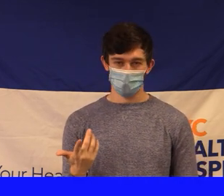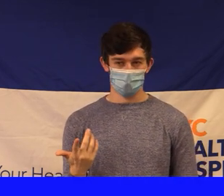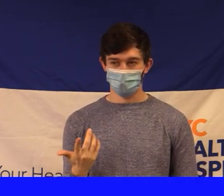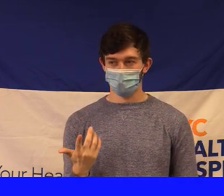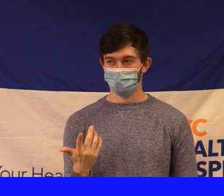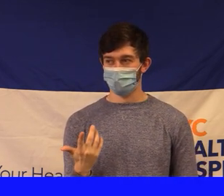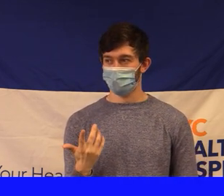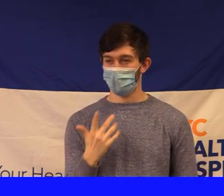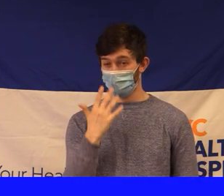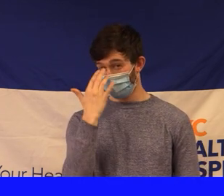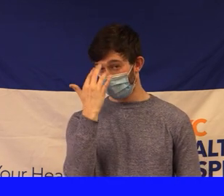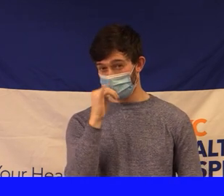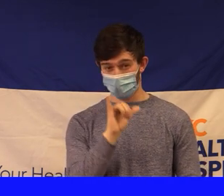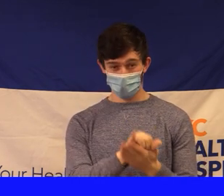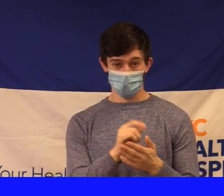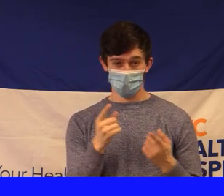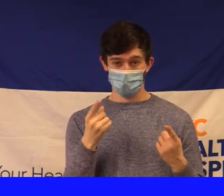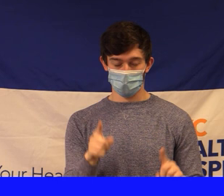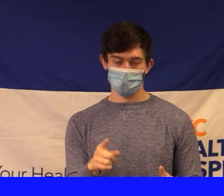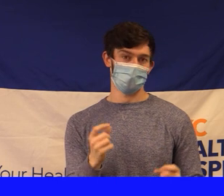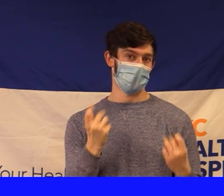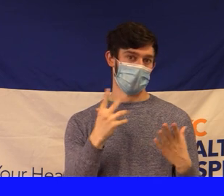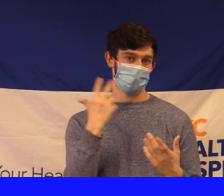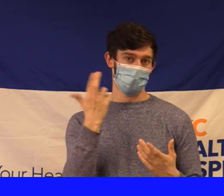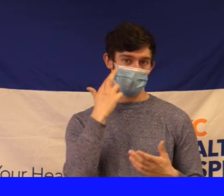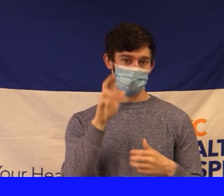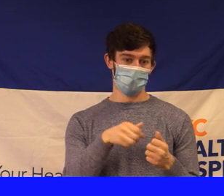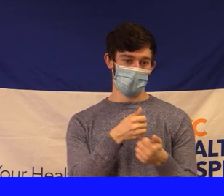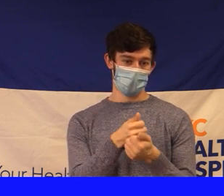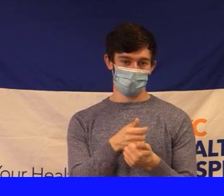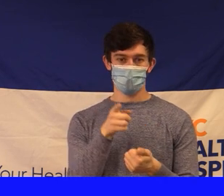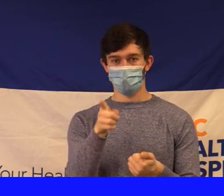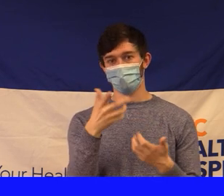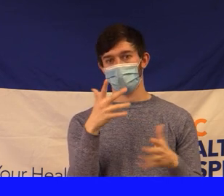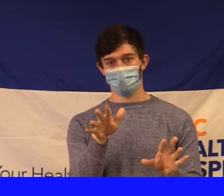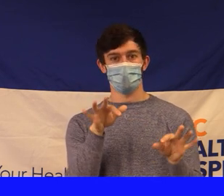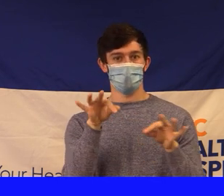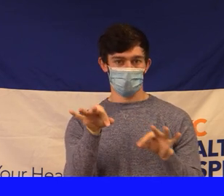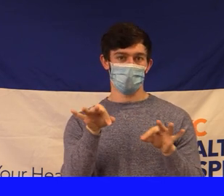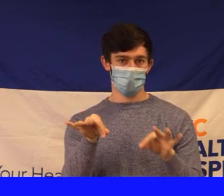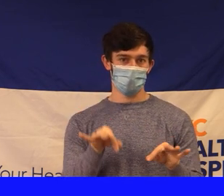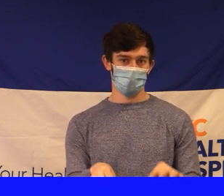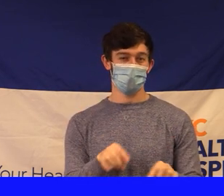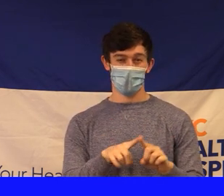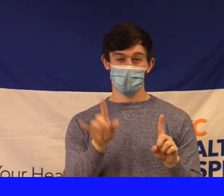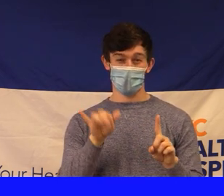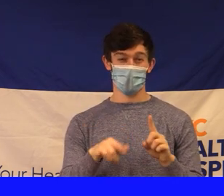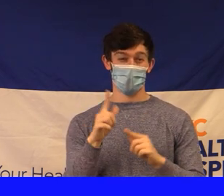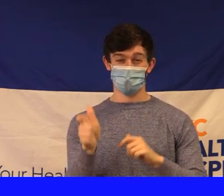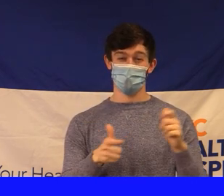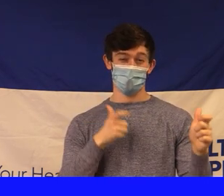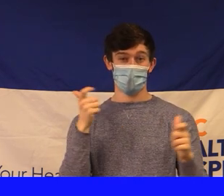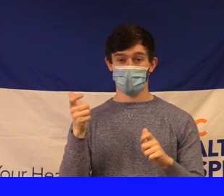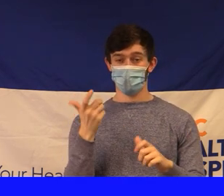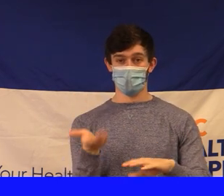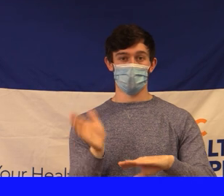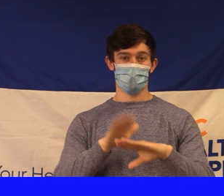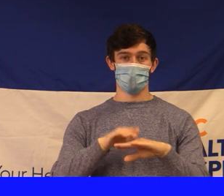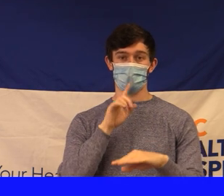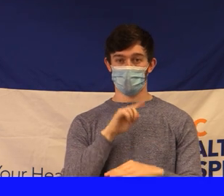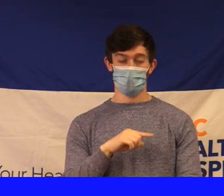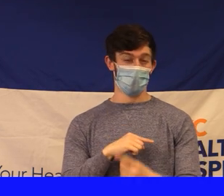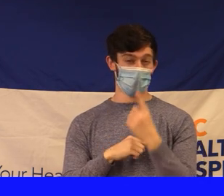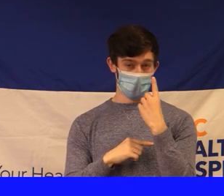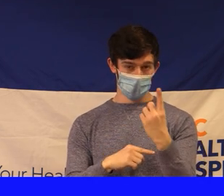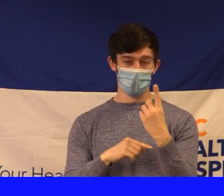occur? Well, there are a lot of reasons that you have stated, but it is a significant increase for one particular contract